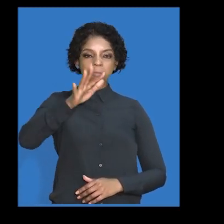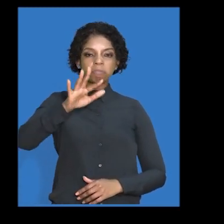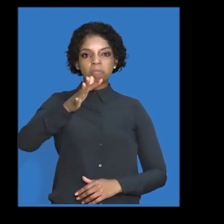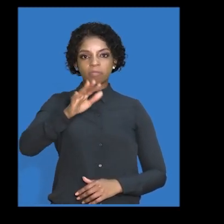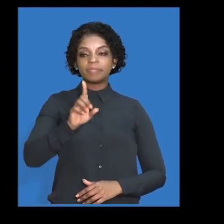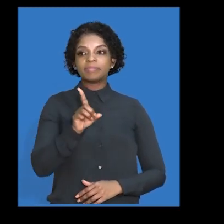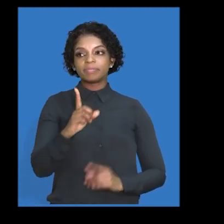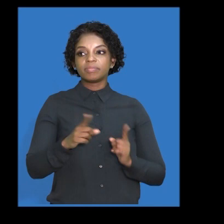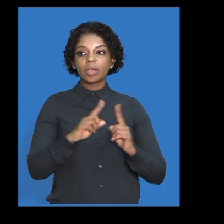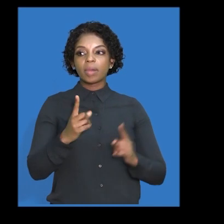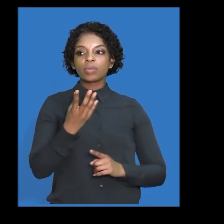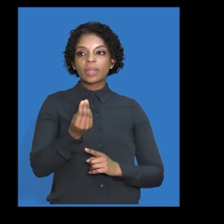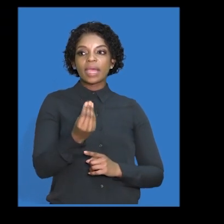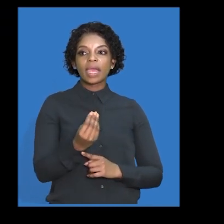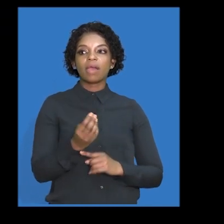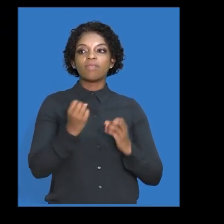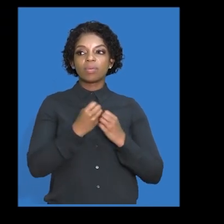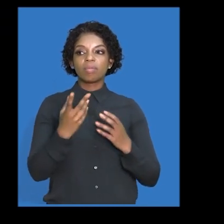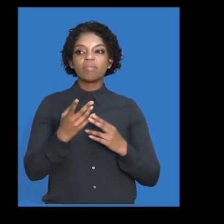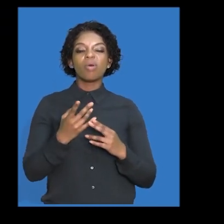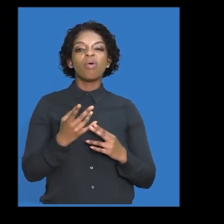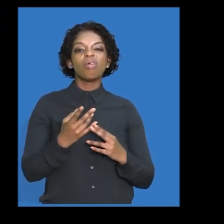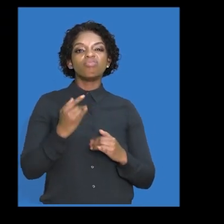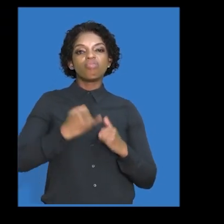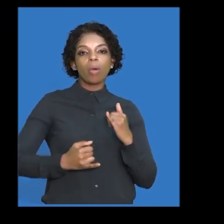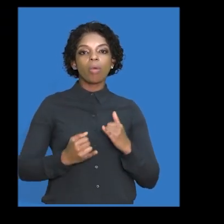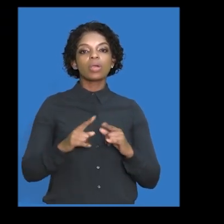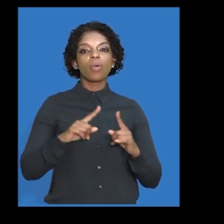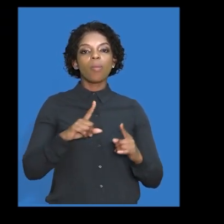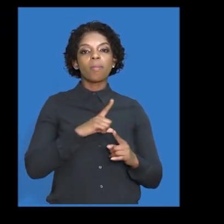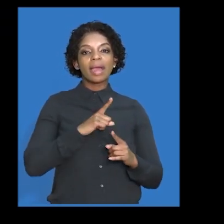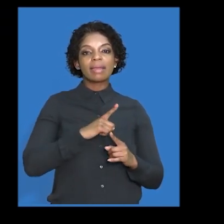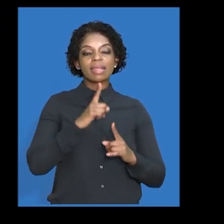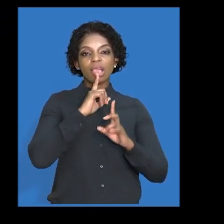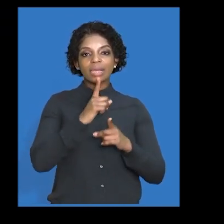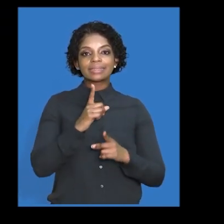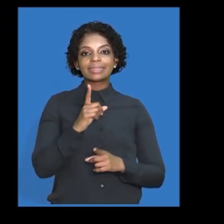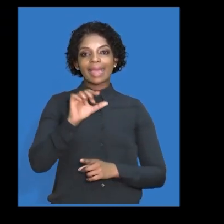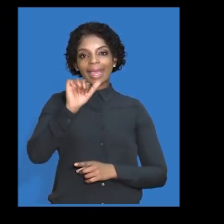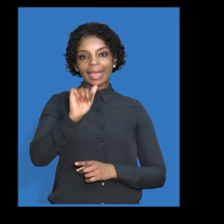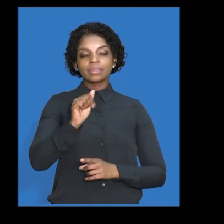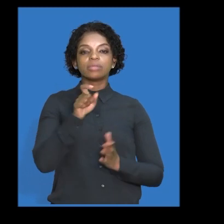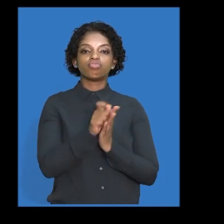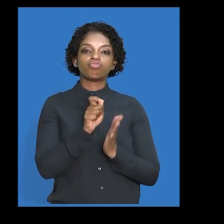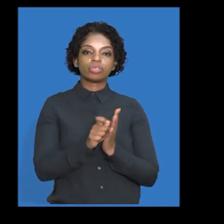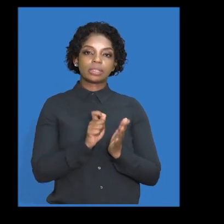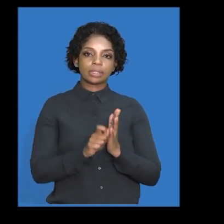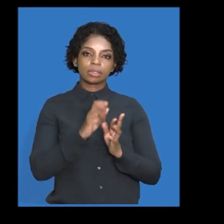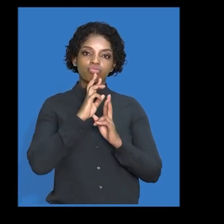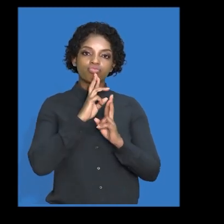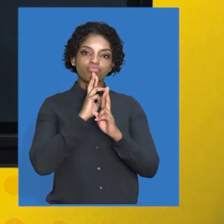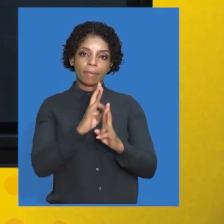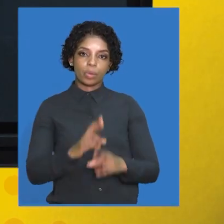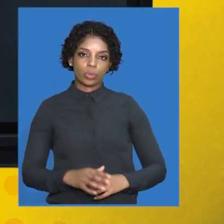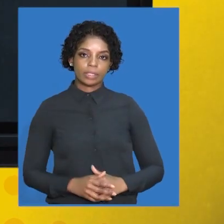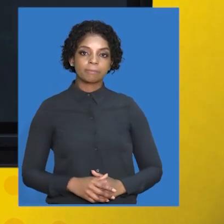we've had quite a few wrong answers there, but it's A, written report, right? It's non-verbal, okay? So currently